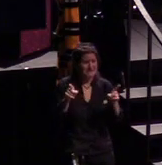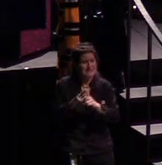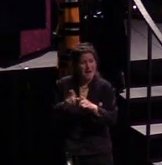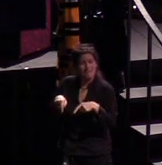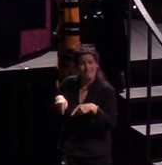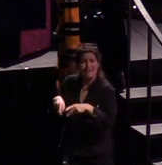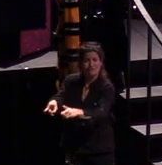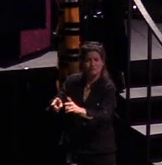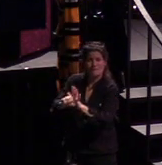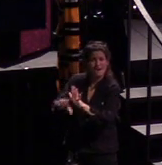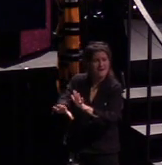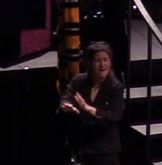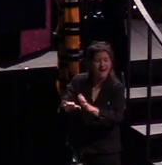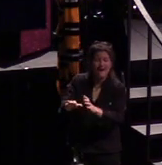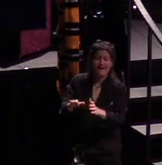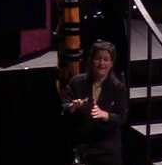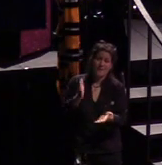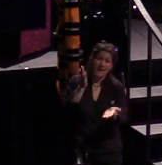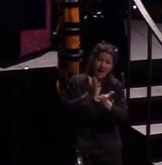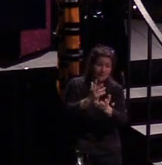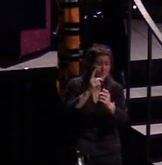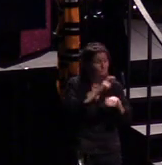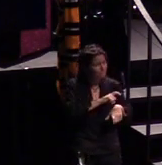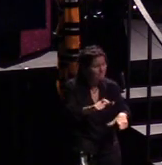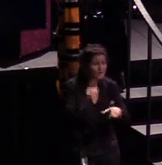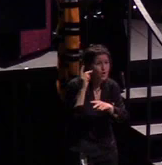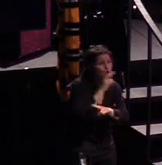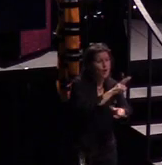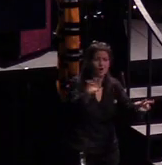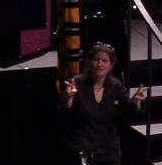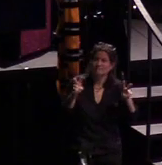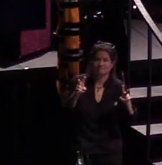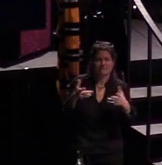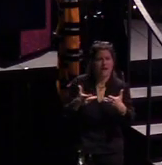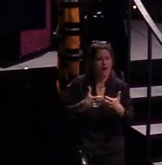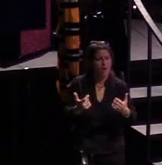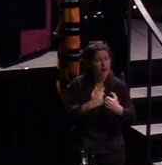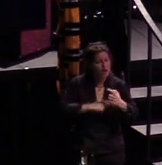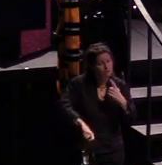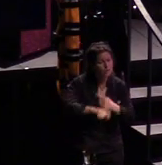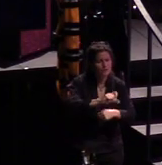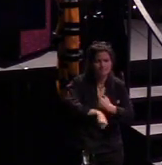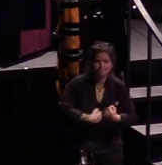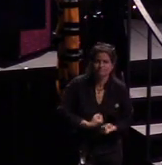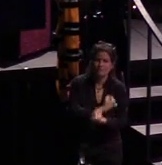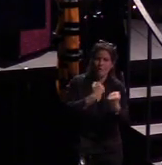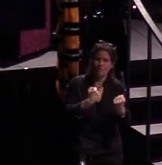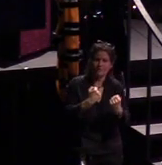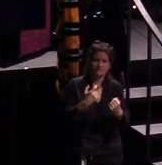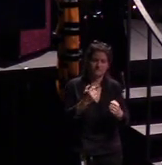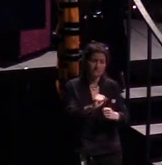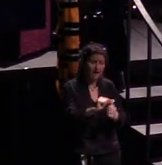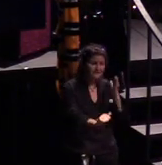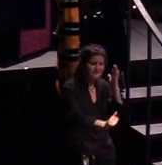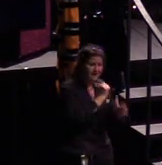biscuit we must keep looking for ways to strengthen our communities connect talent